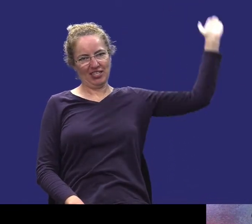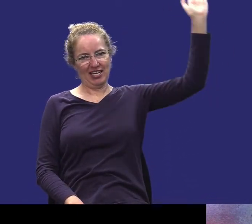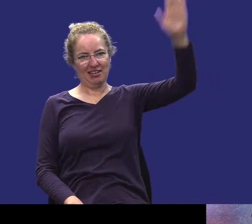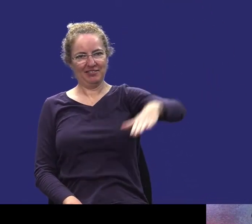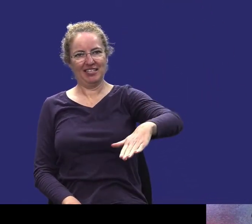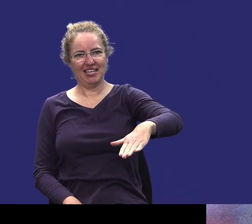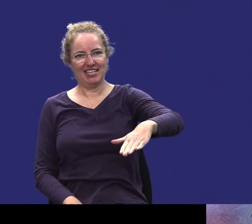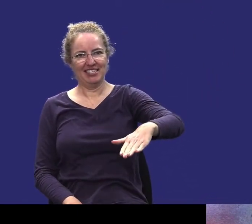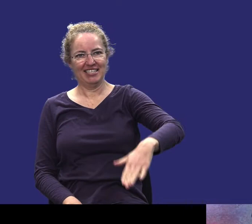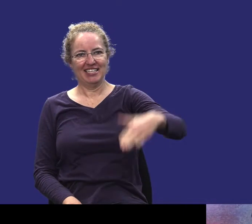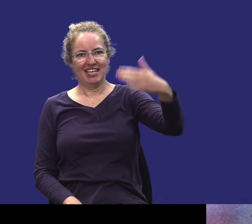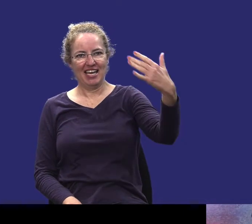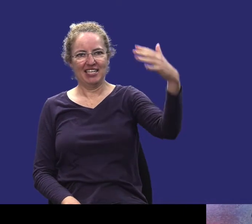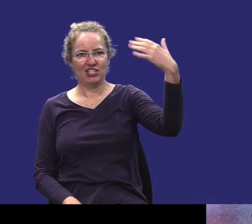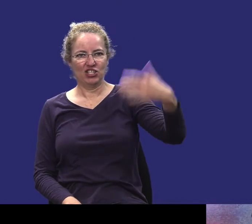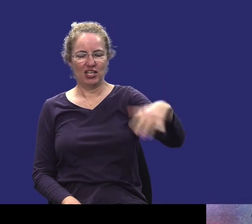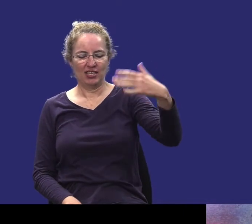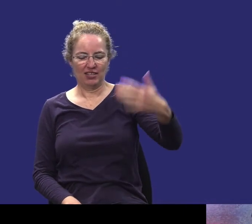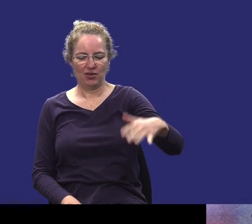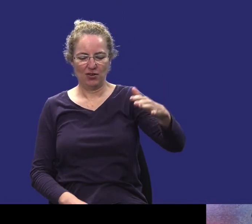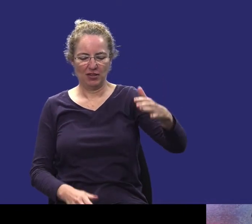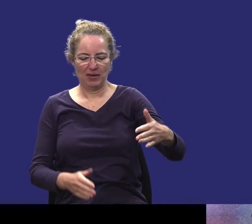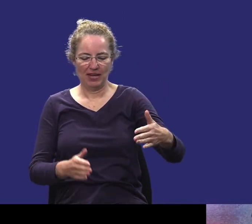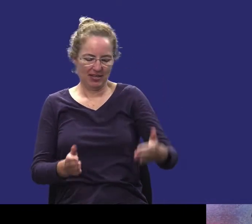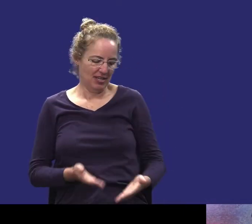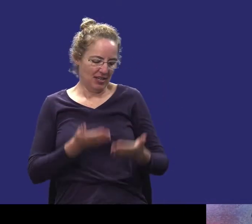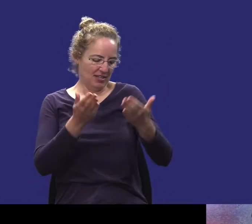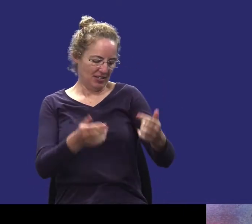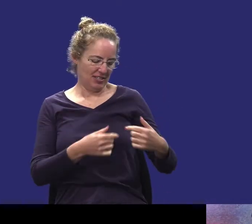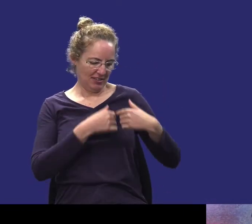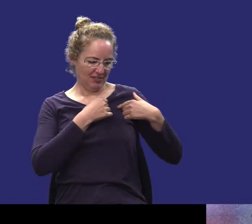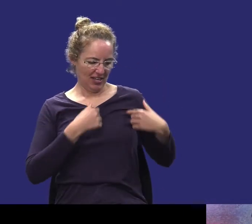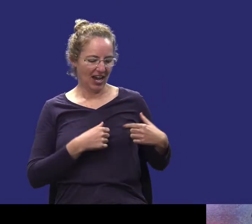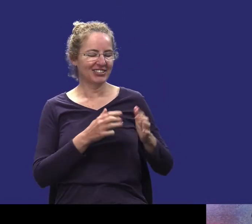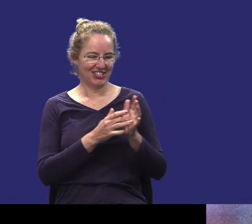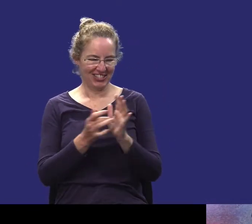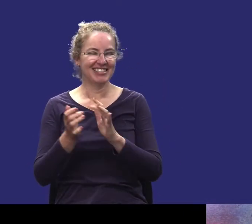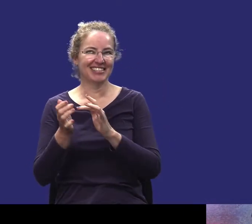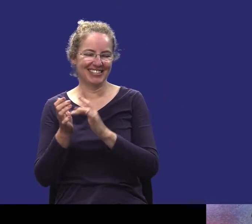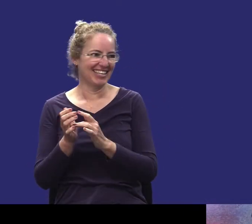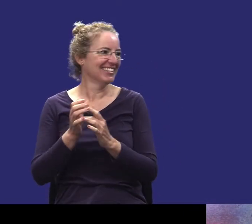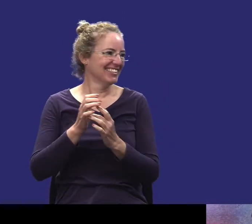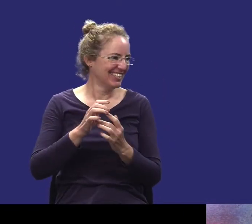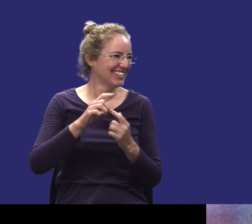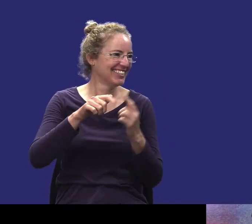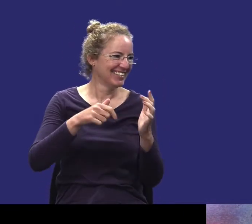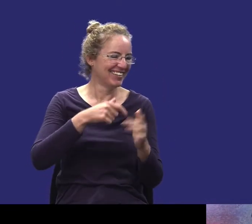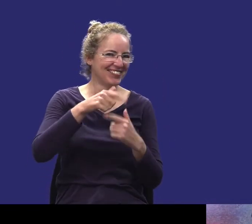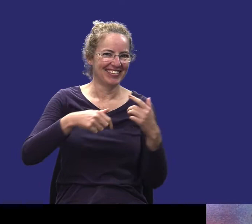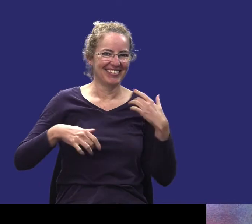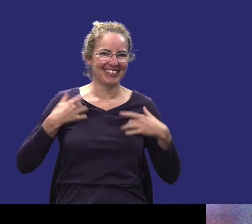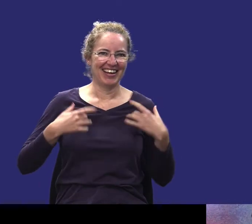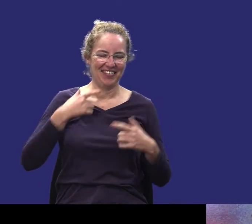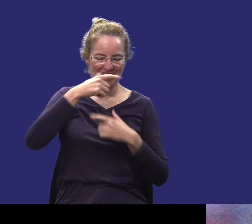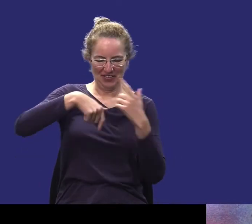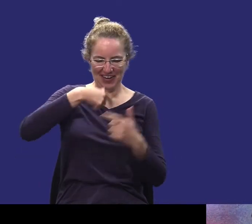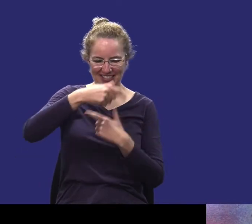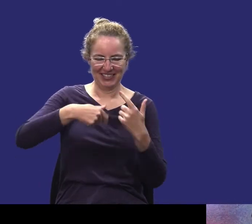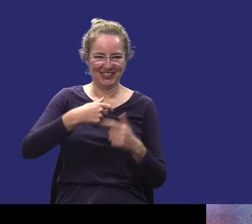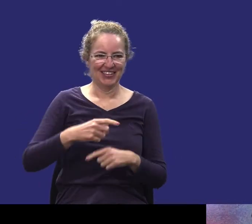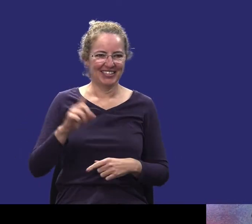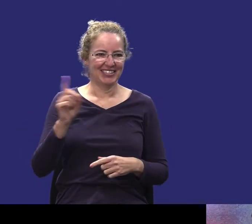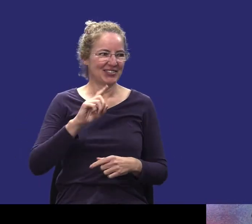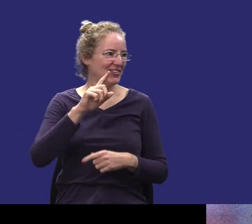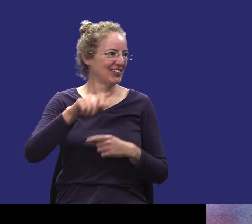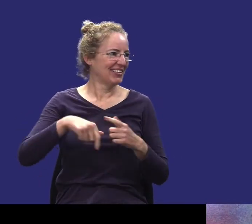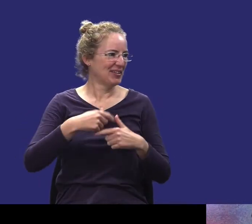you put your left hand in, and you shake it all about. If you give your heart to Jesus, he will turn your life around, and